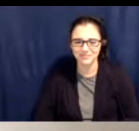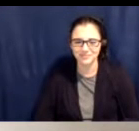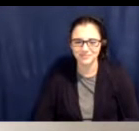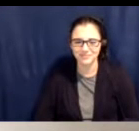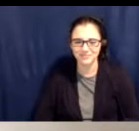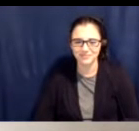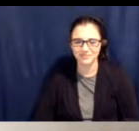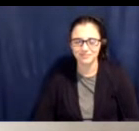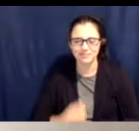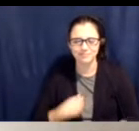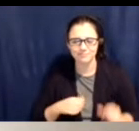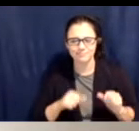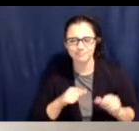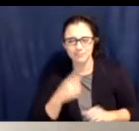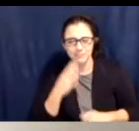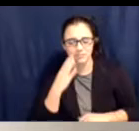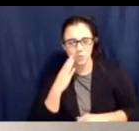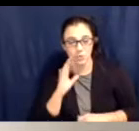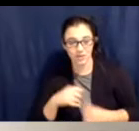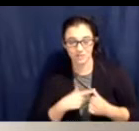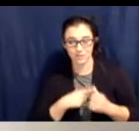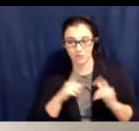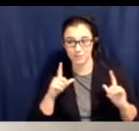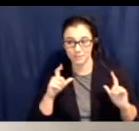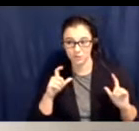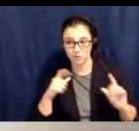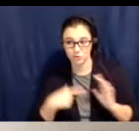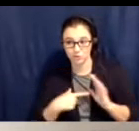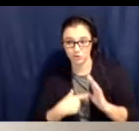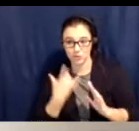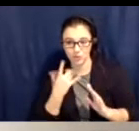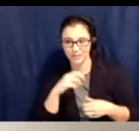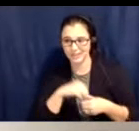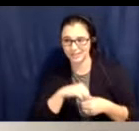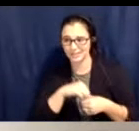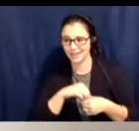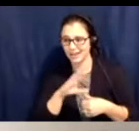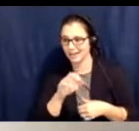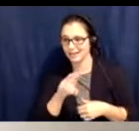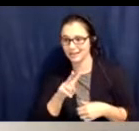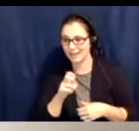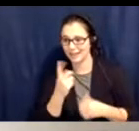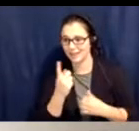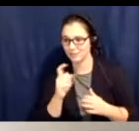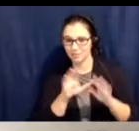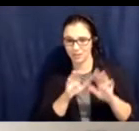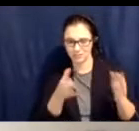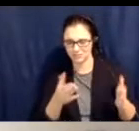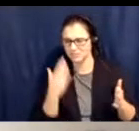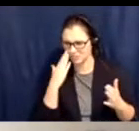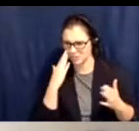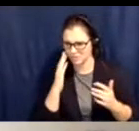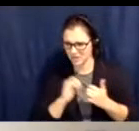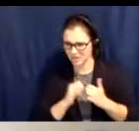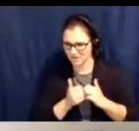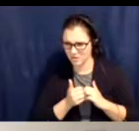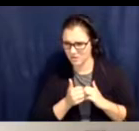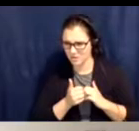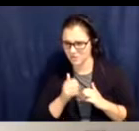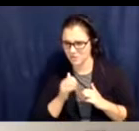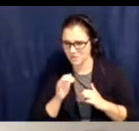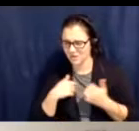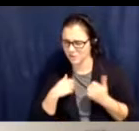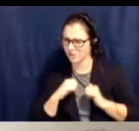I'm not sure. Do you know, Diane, that first picture that you showed that looked like the inside of a cave or something? Do you know how that, I was